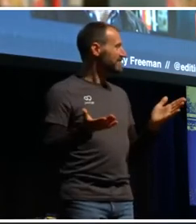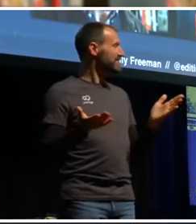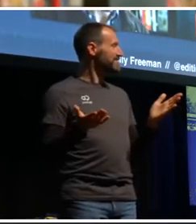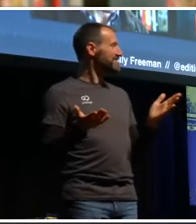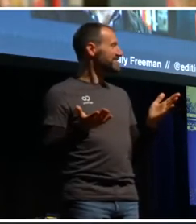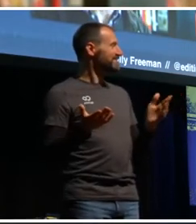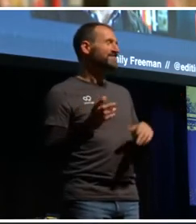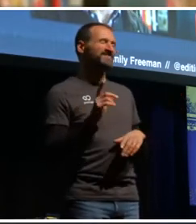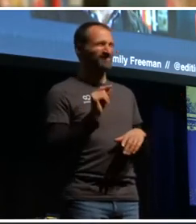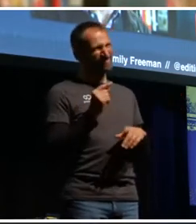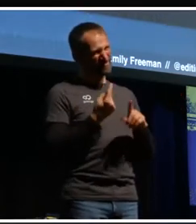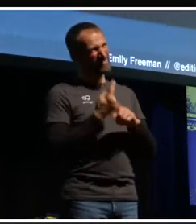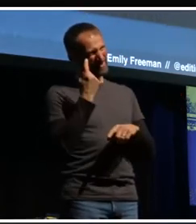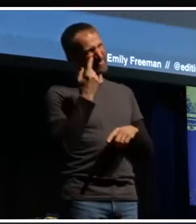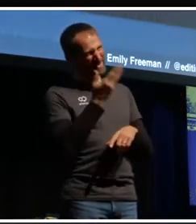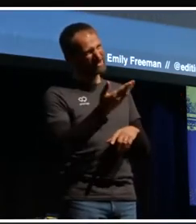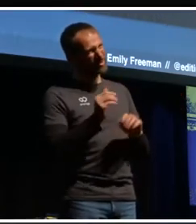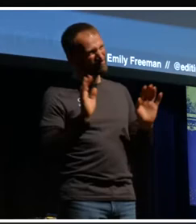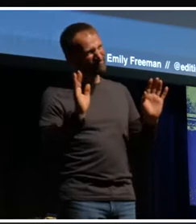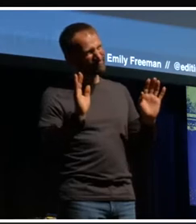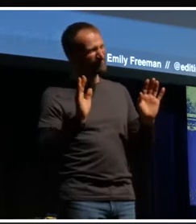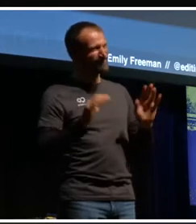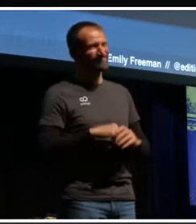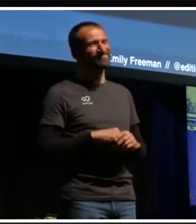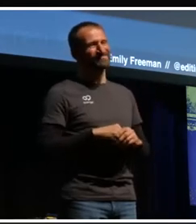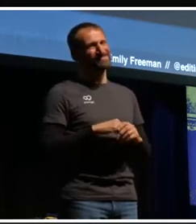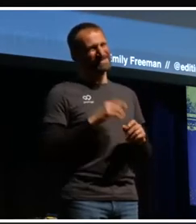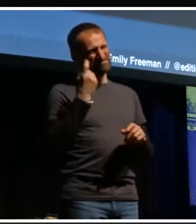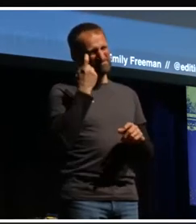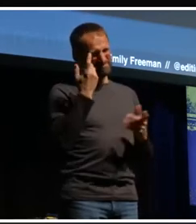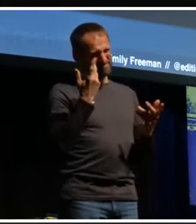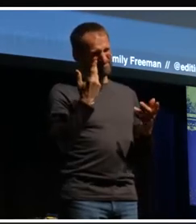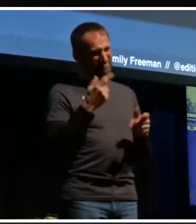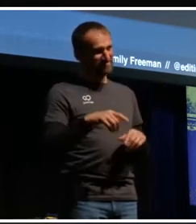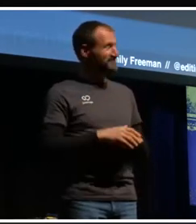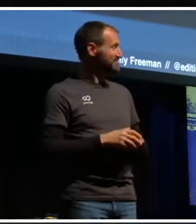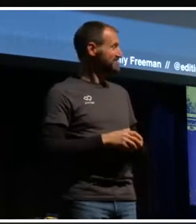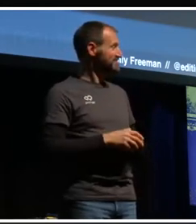It's an odd one. All right. You thought that was weird. Anyone on this one?